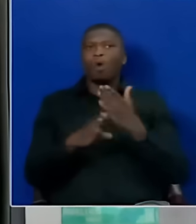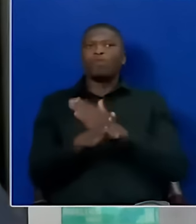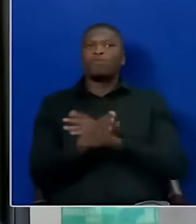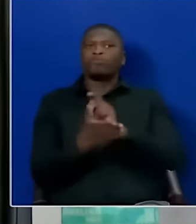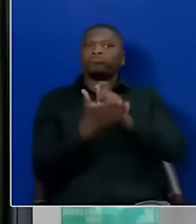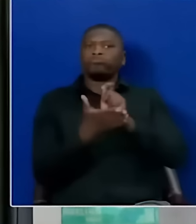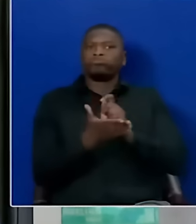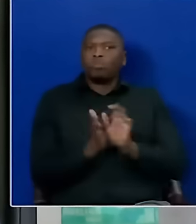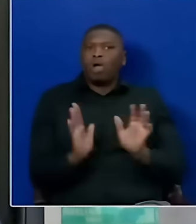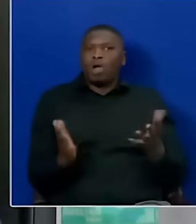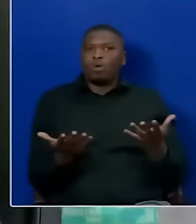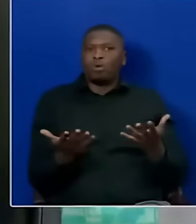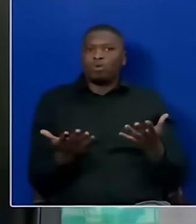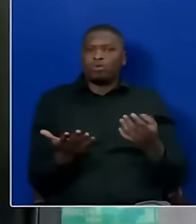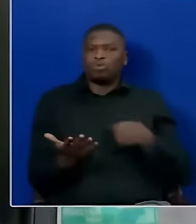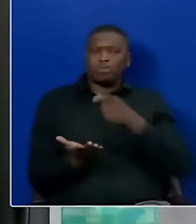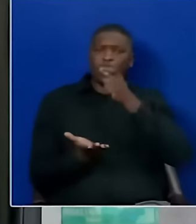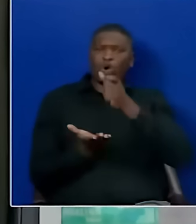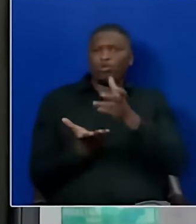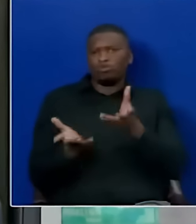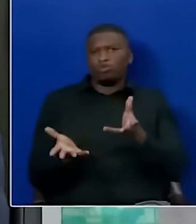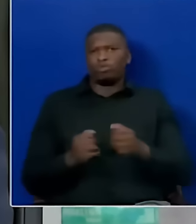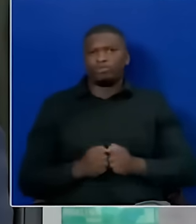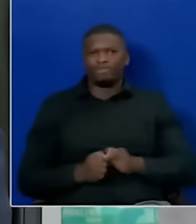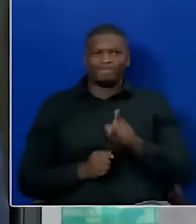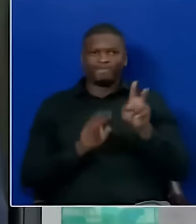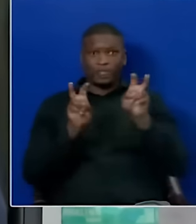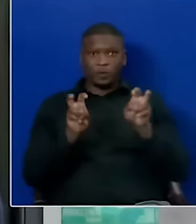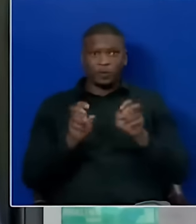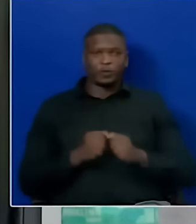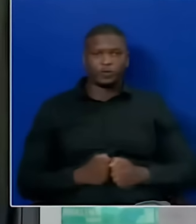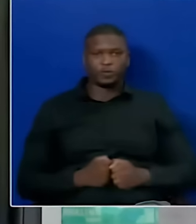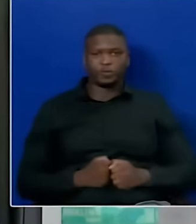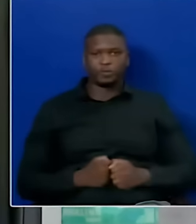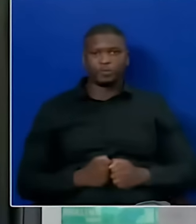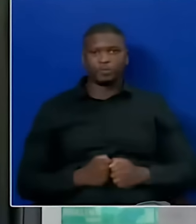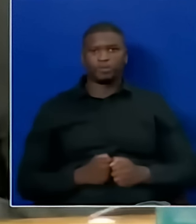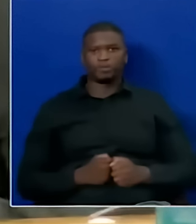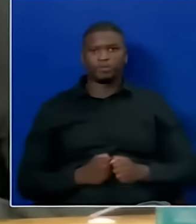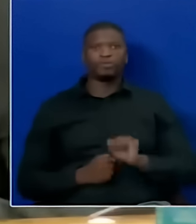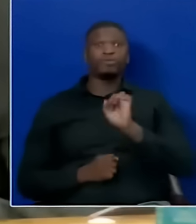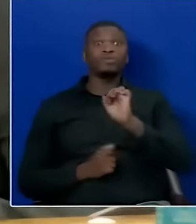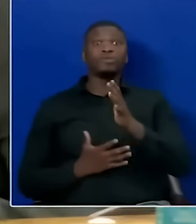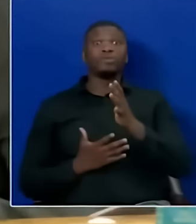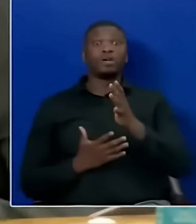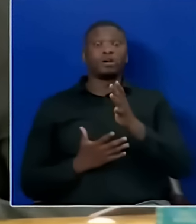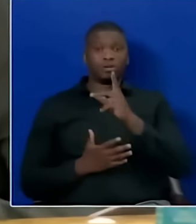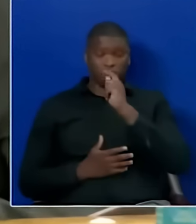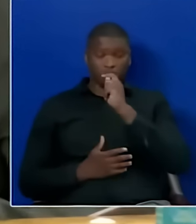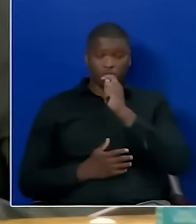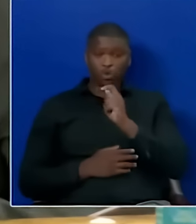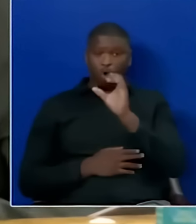is my comment with regard to that issue, Commissioners. And that original bag, as I understand it, should